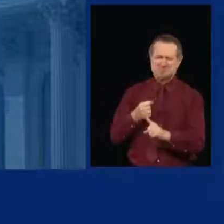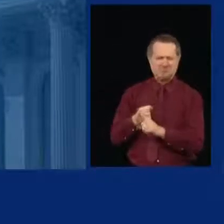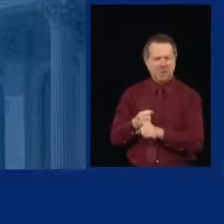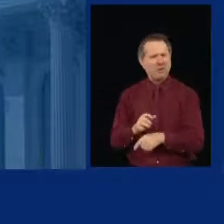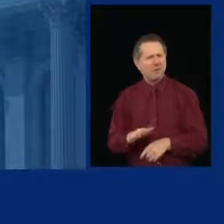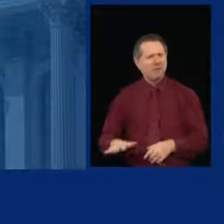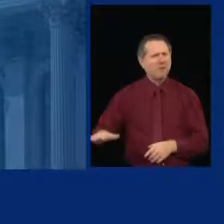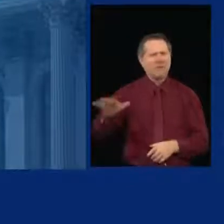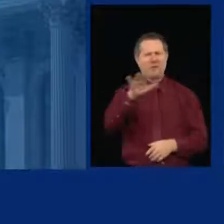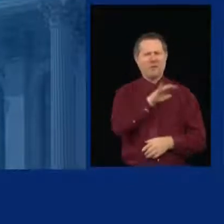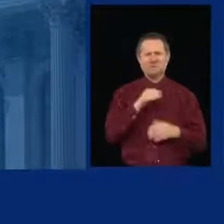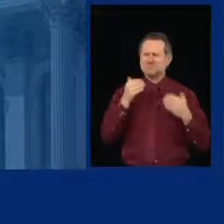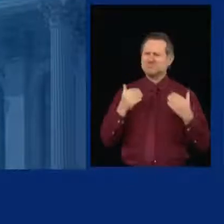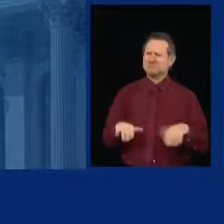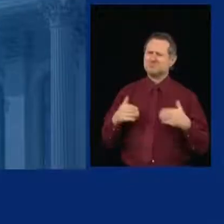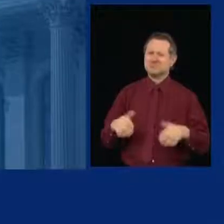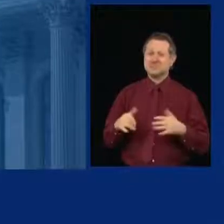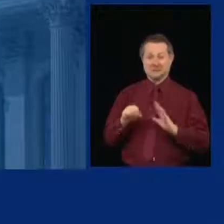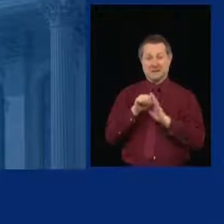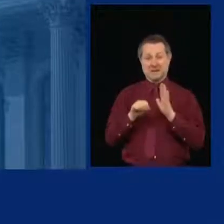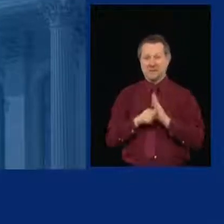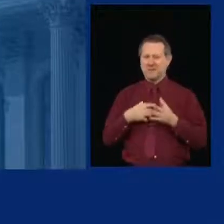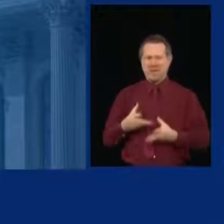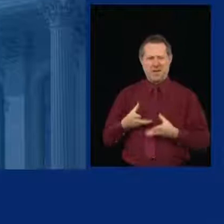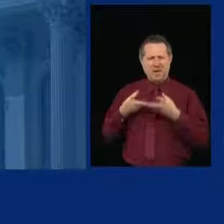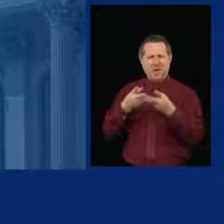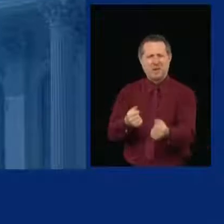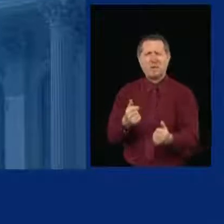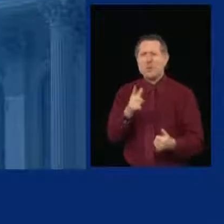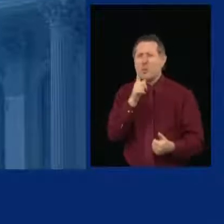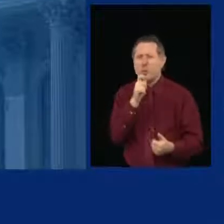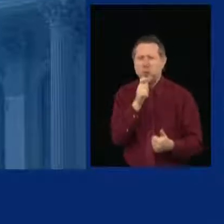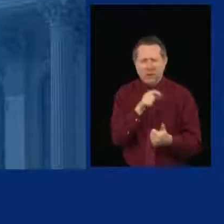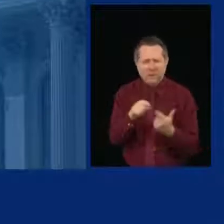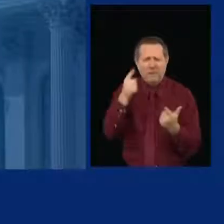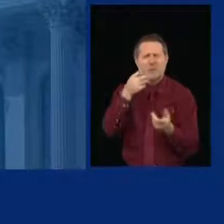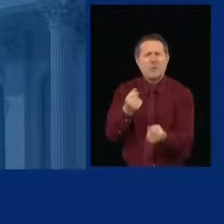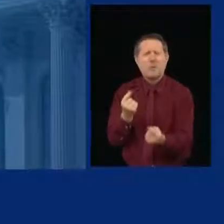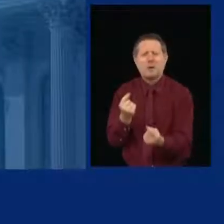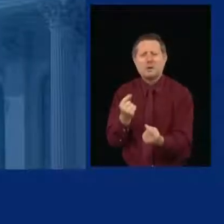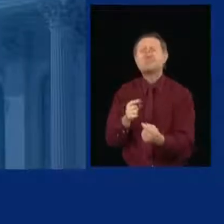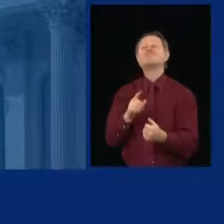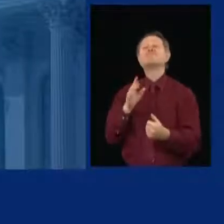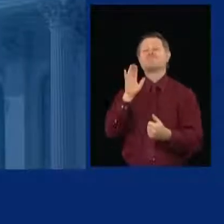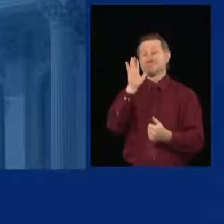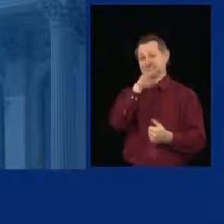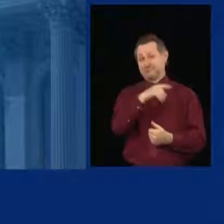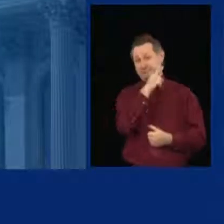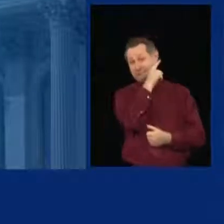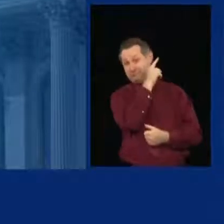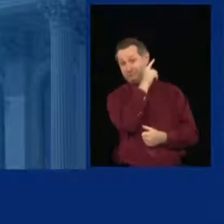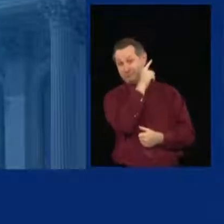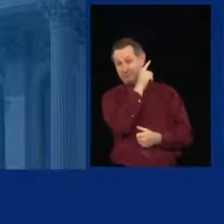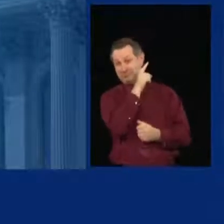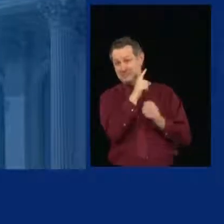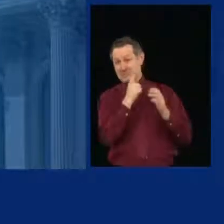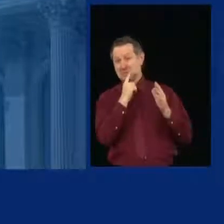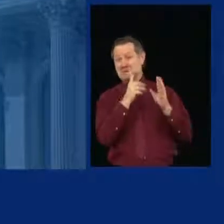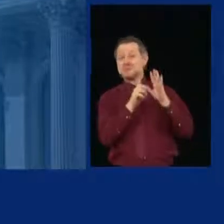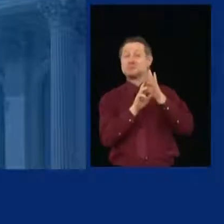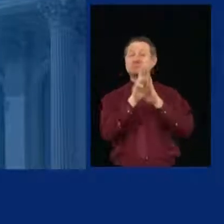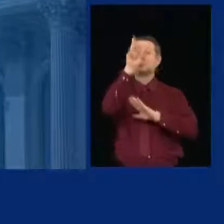state budget funds, we don't do space exploration in the state. We